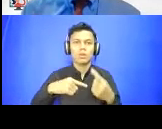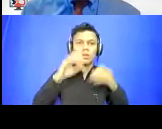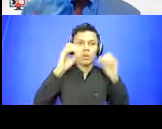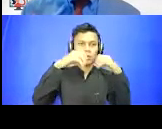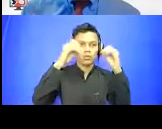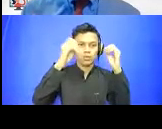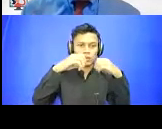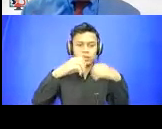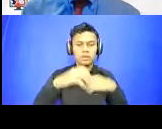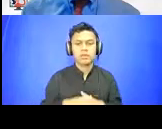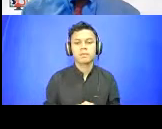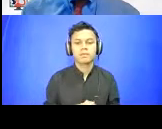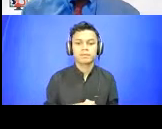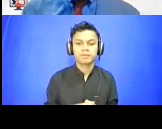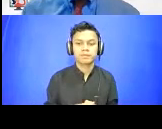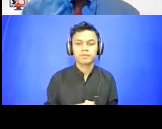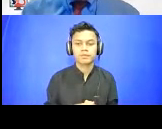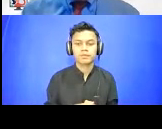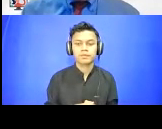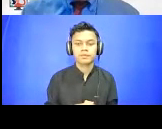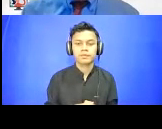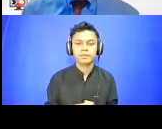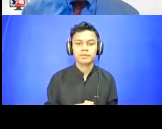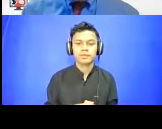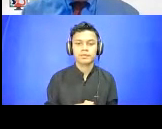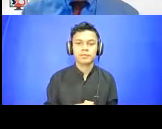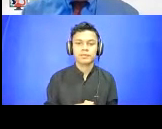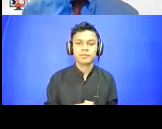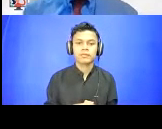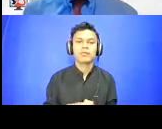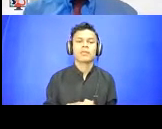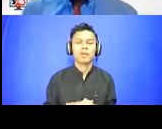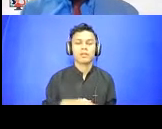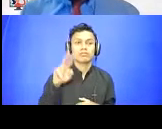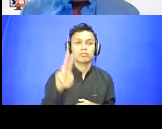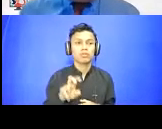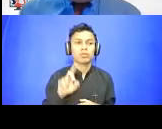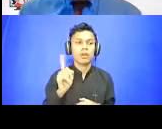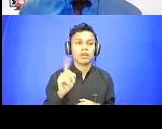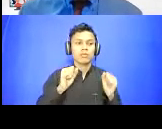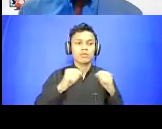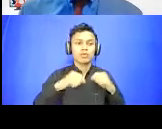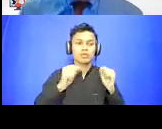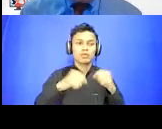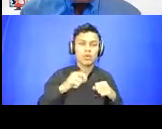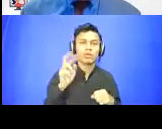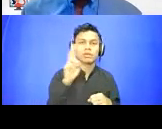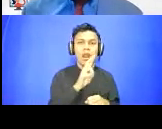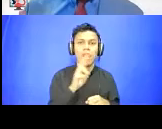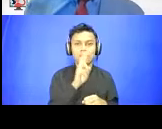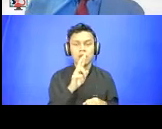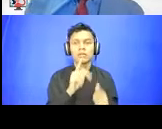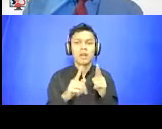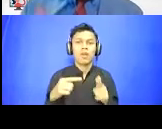have confidentiality agreements when you have multiple clients or a group of clients. Sometimes on a Zoom